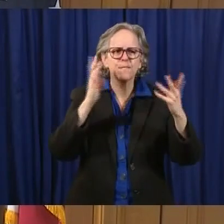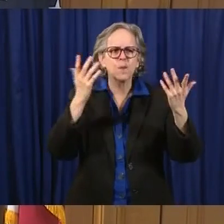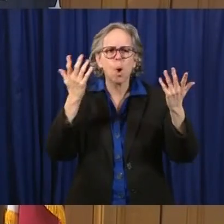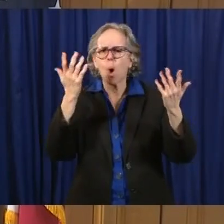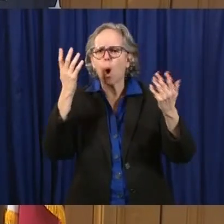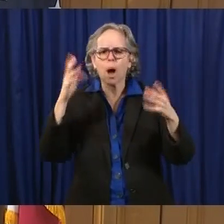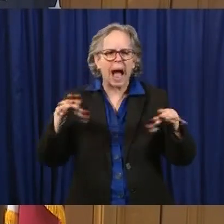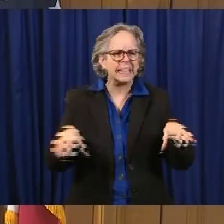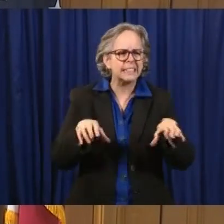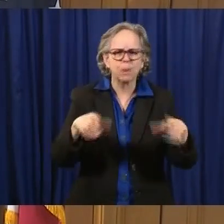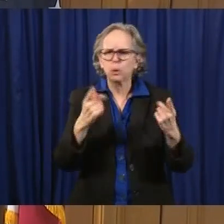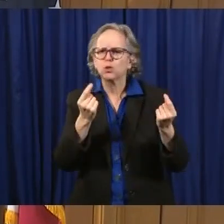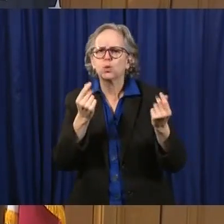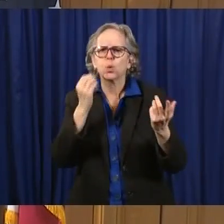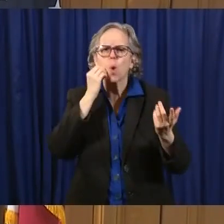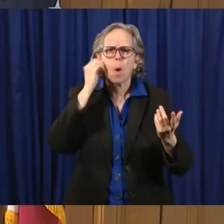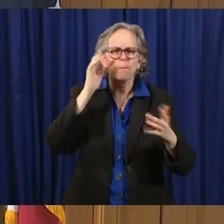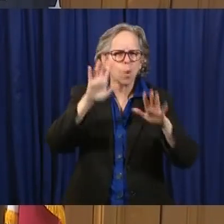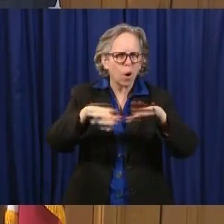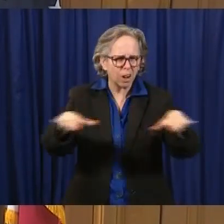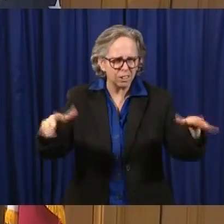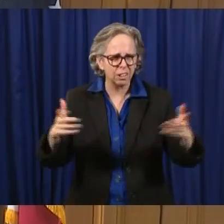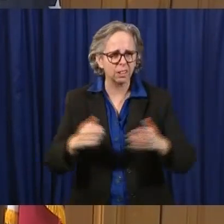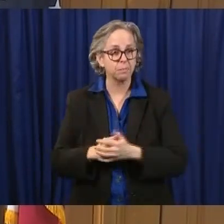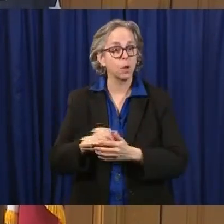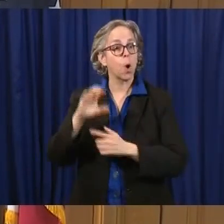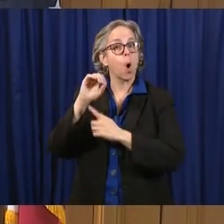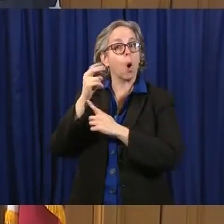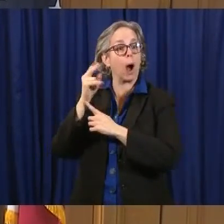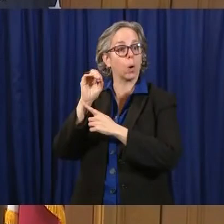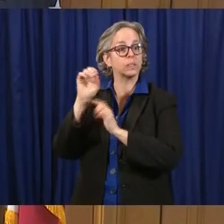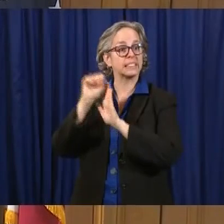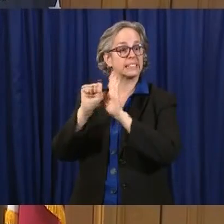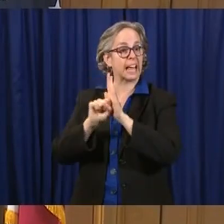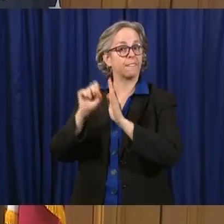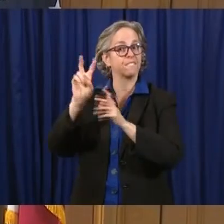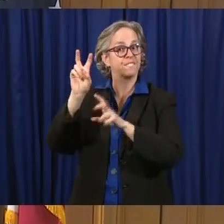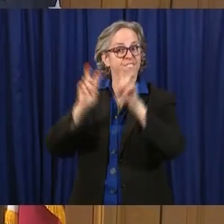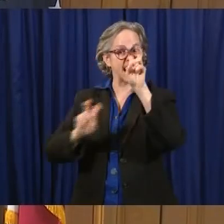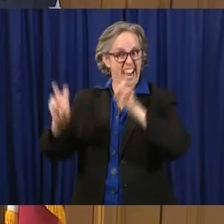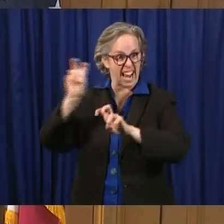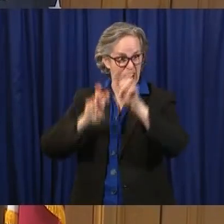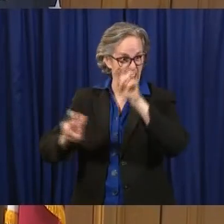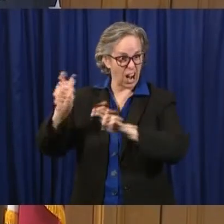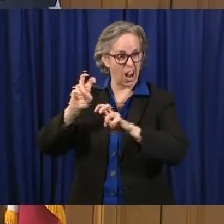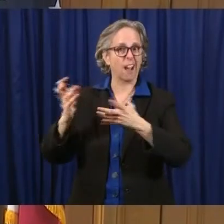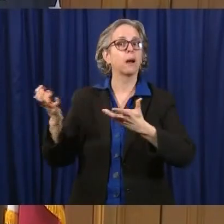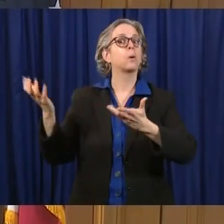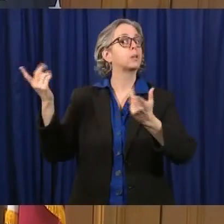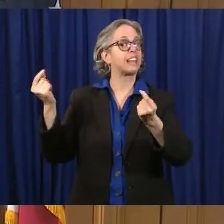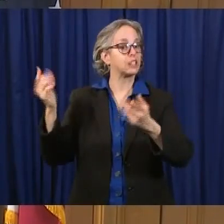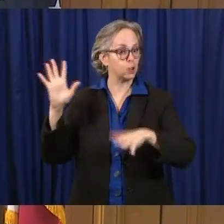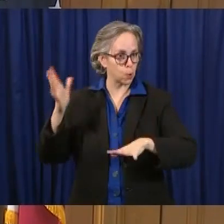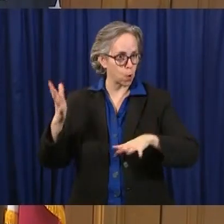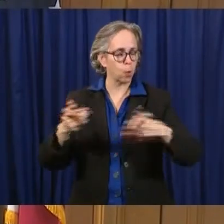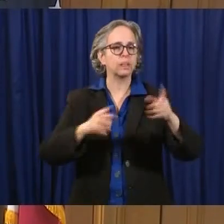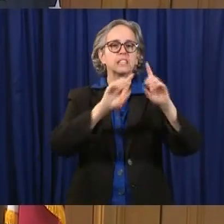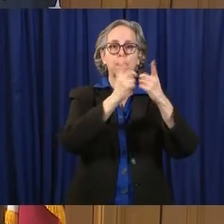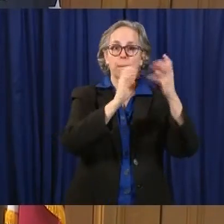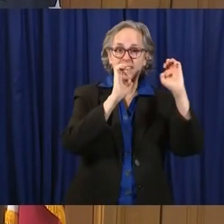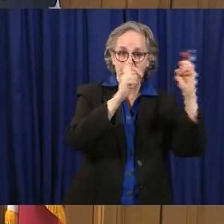The Ohio State Fair has partnered with the Ohio Department of Education to facilitate educational,